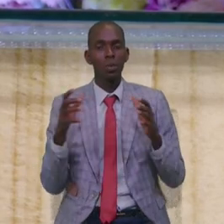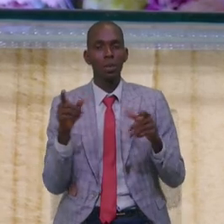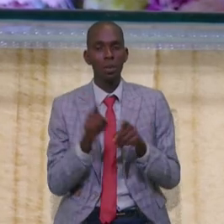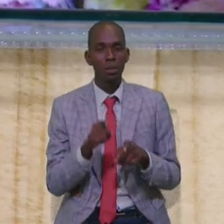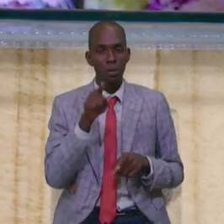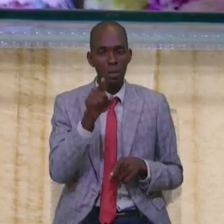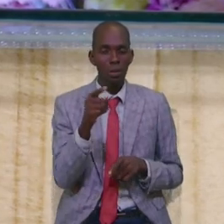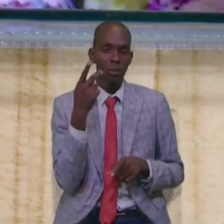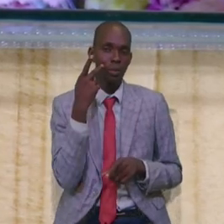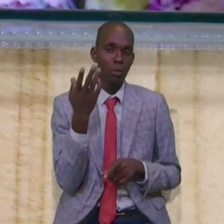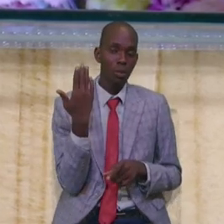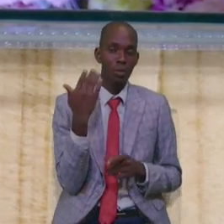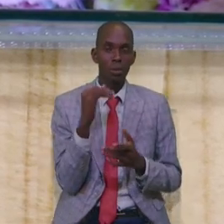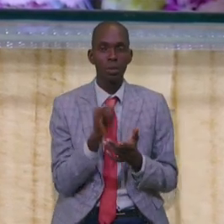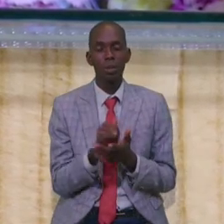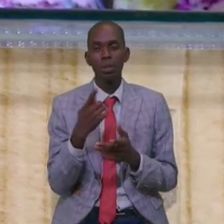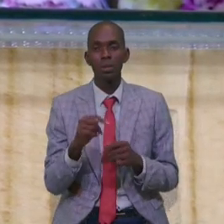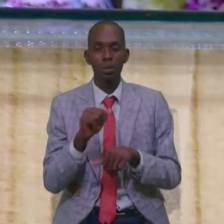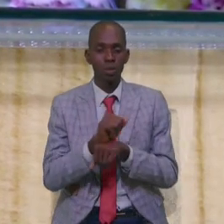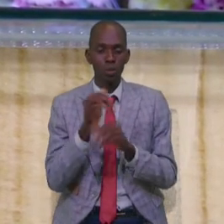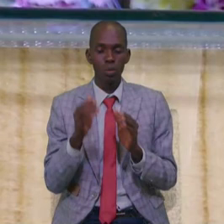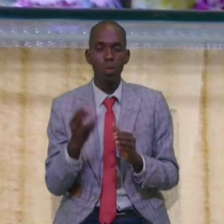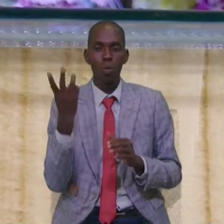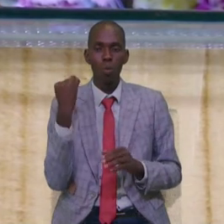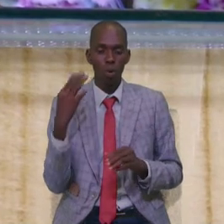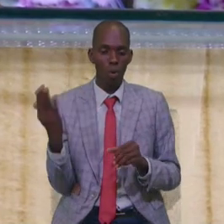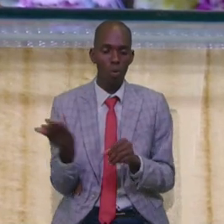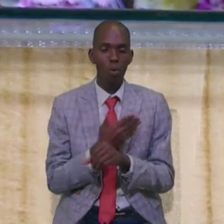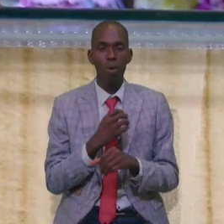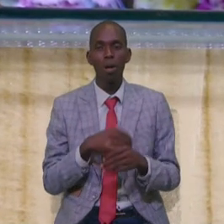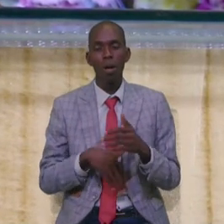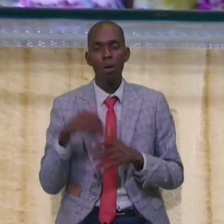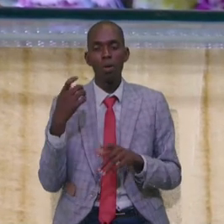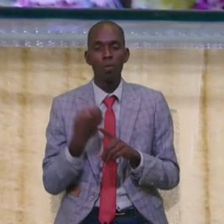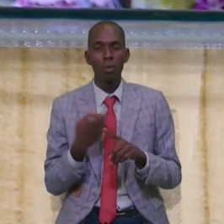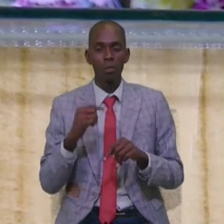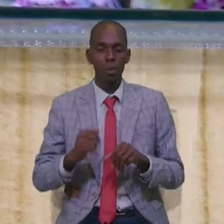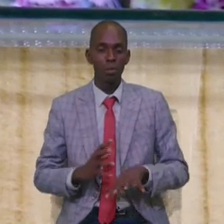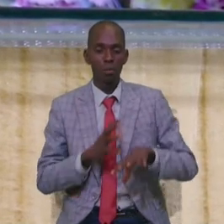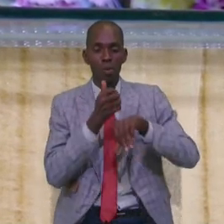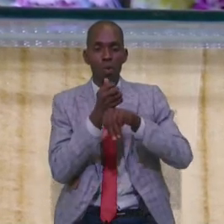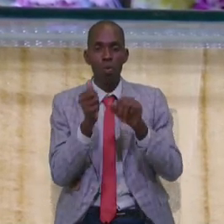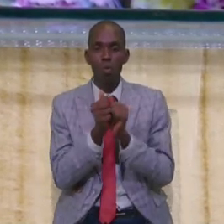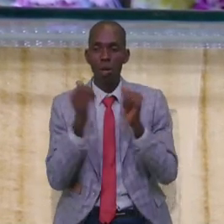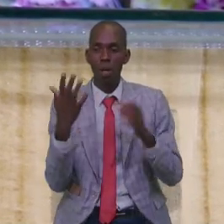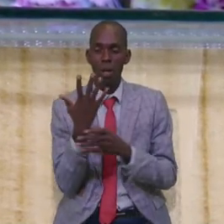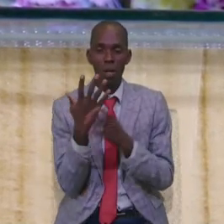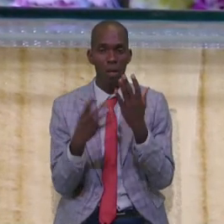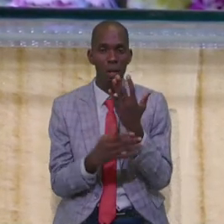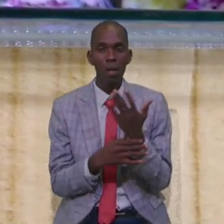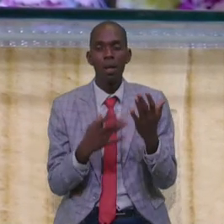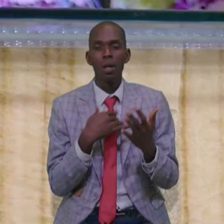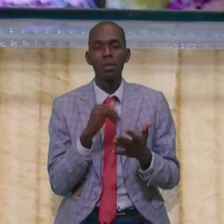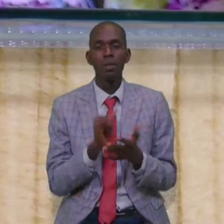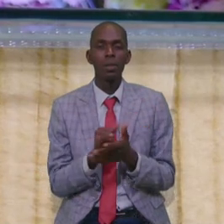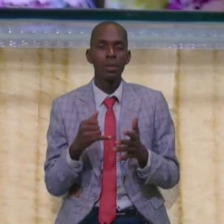sawest that the stone was cut out of the mountain without hands, and that it